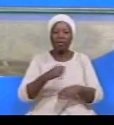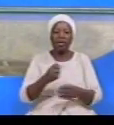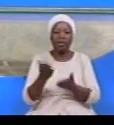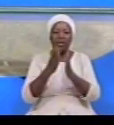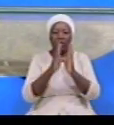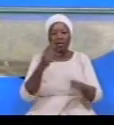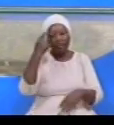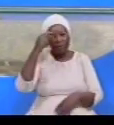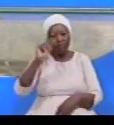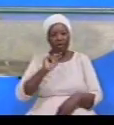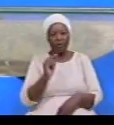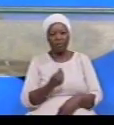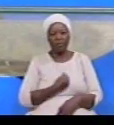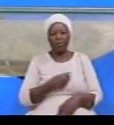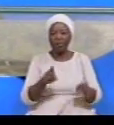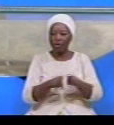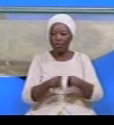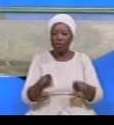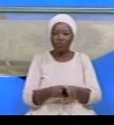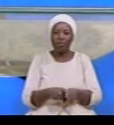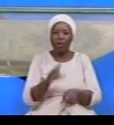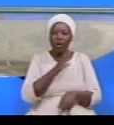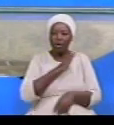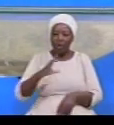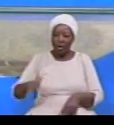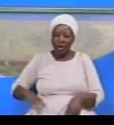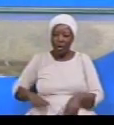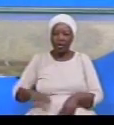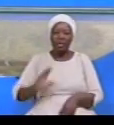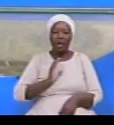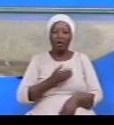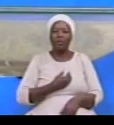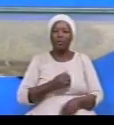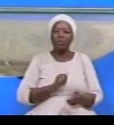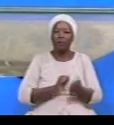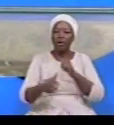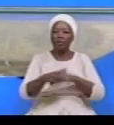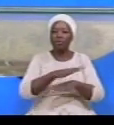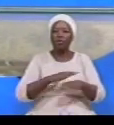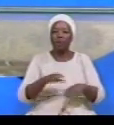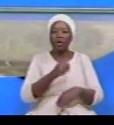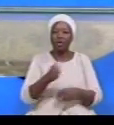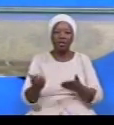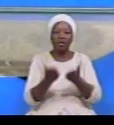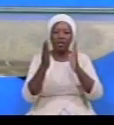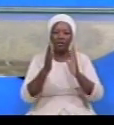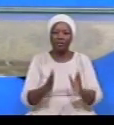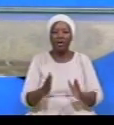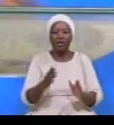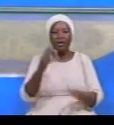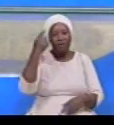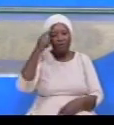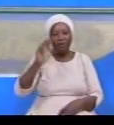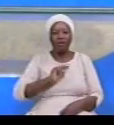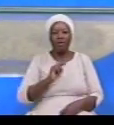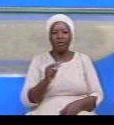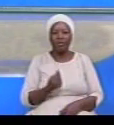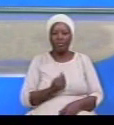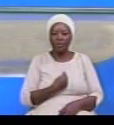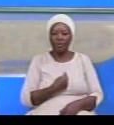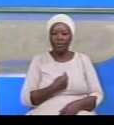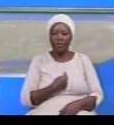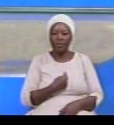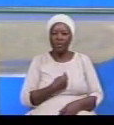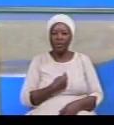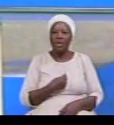Even Christ, our Passover, is sacrificed for us. He